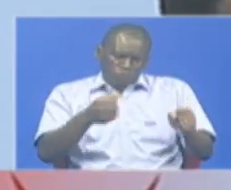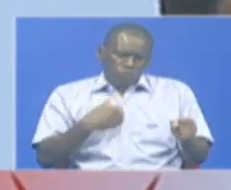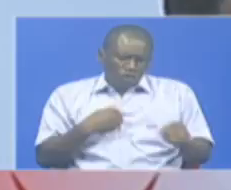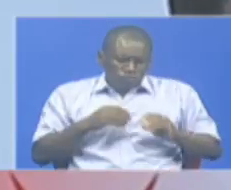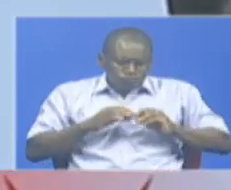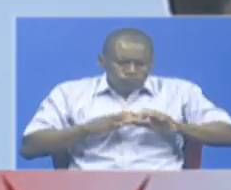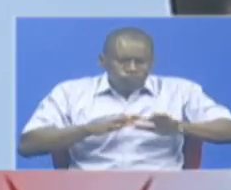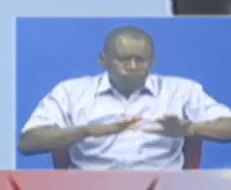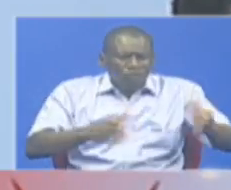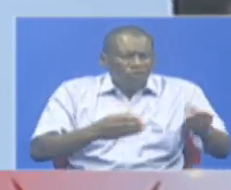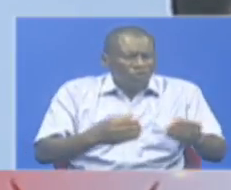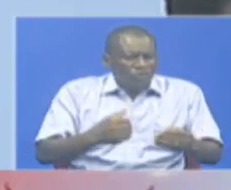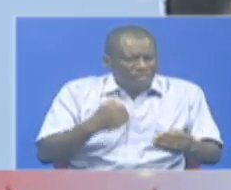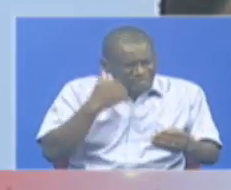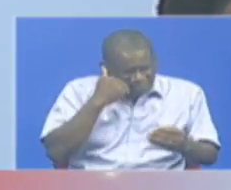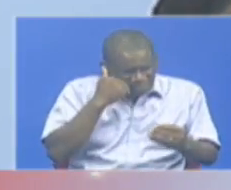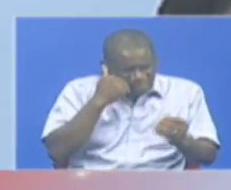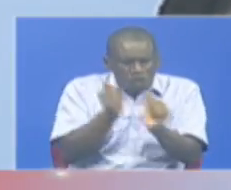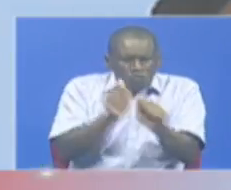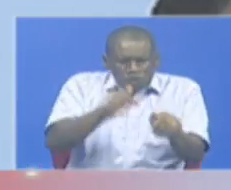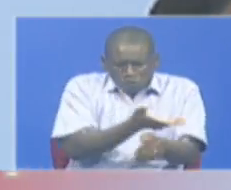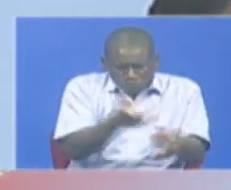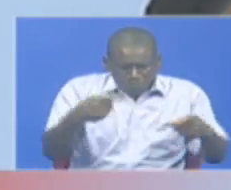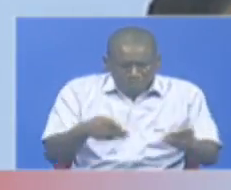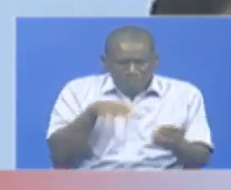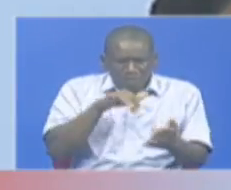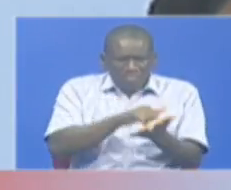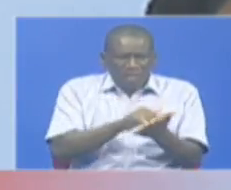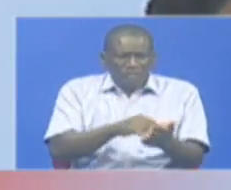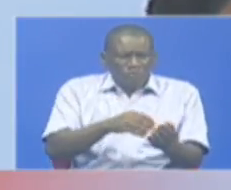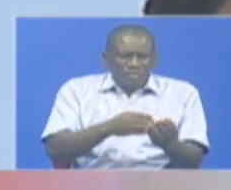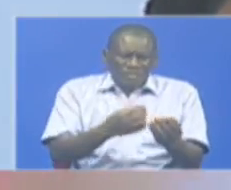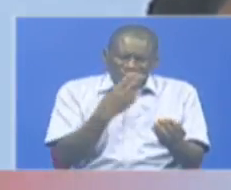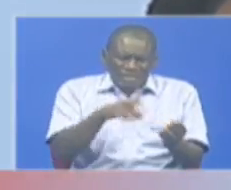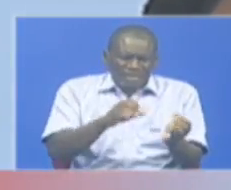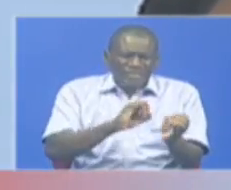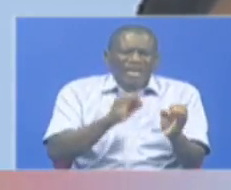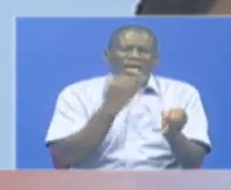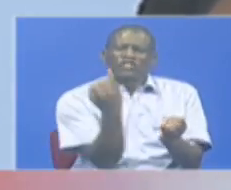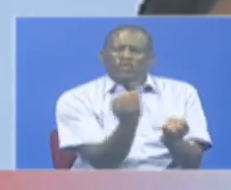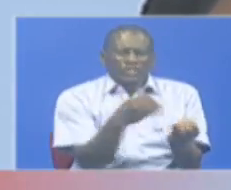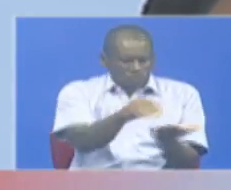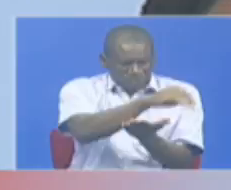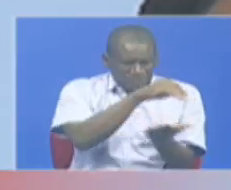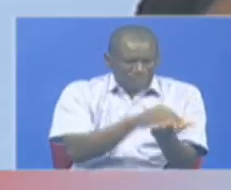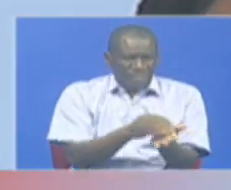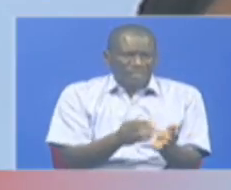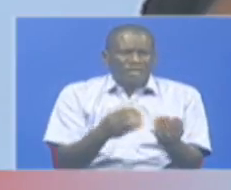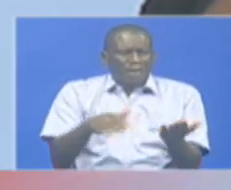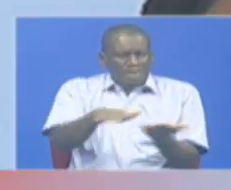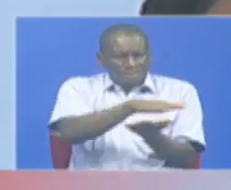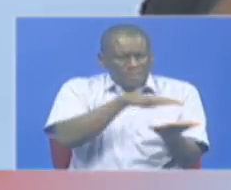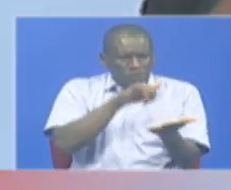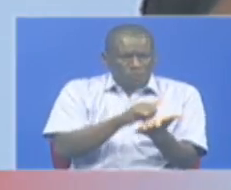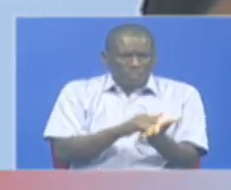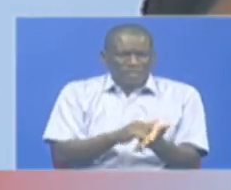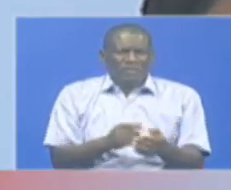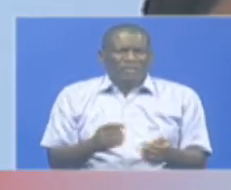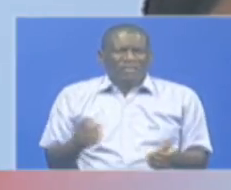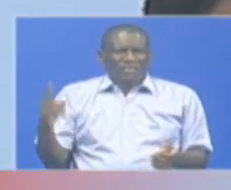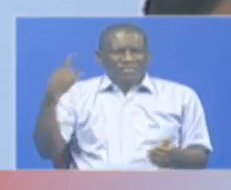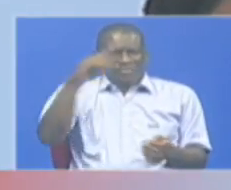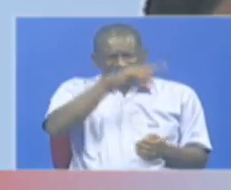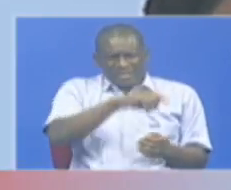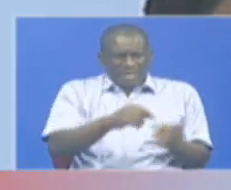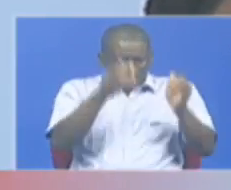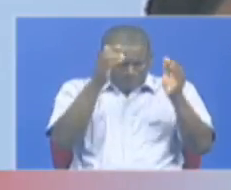disease, and therefore we treated that as an isolation center going forward. And based on that, the day the positive